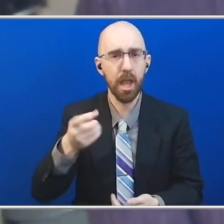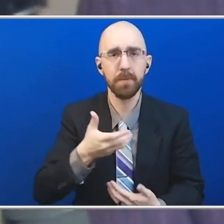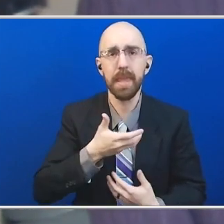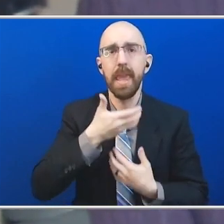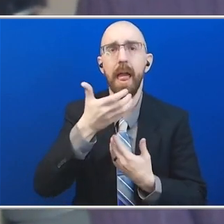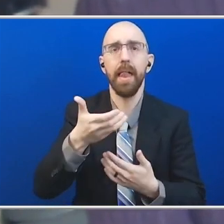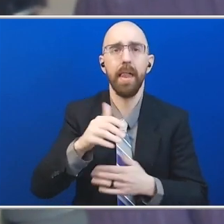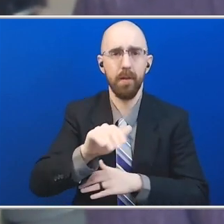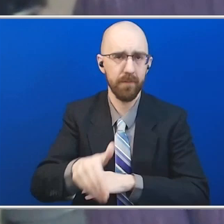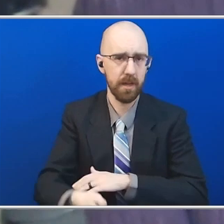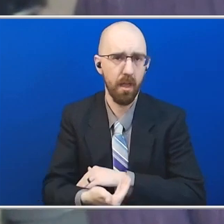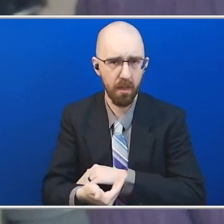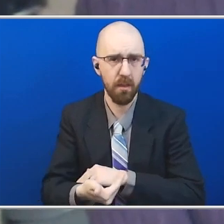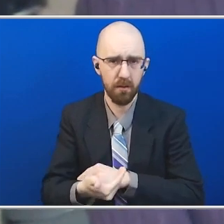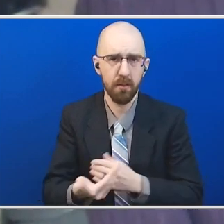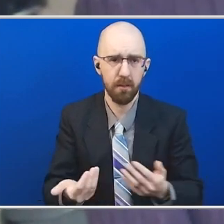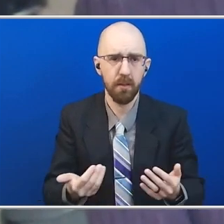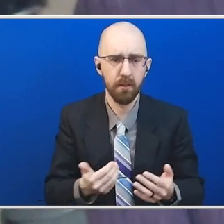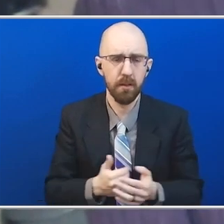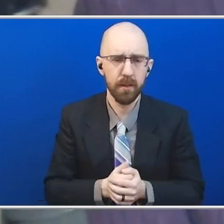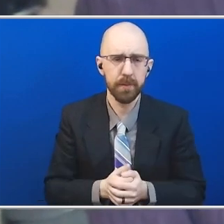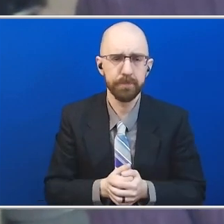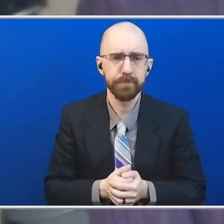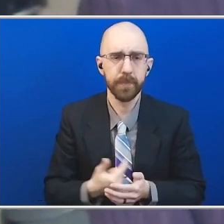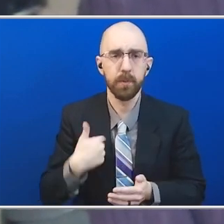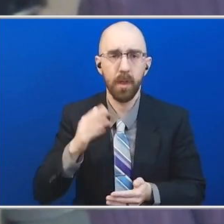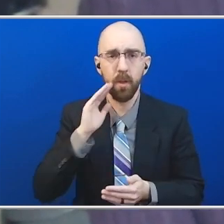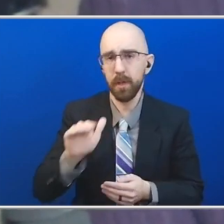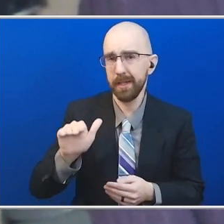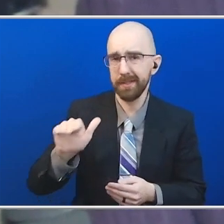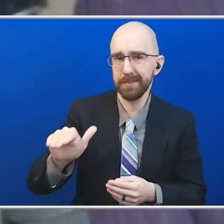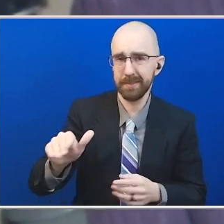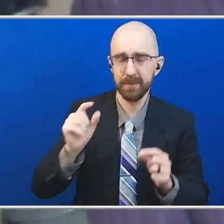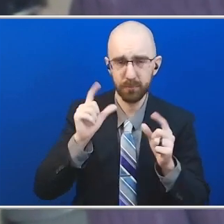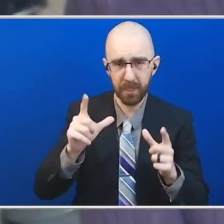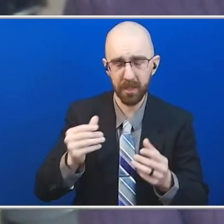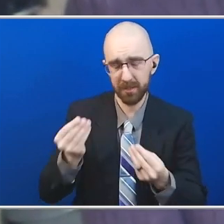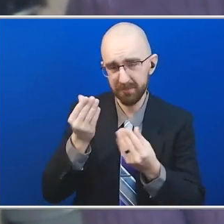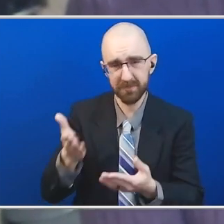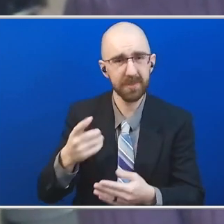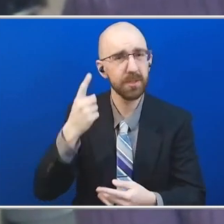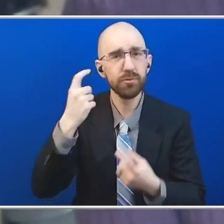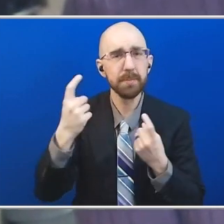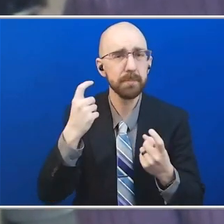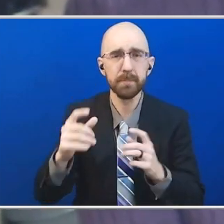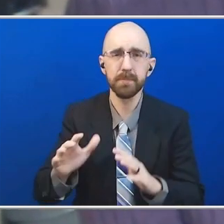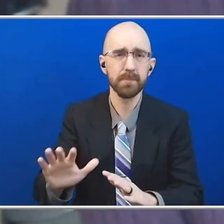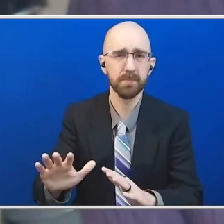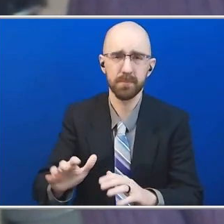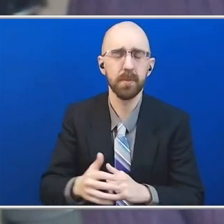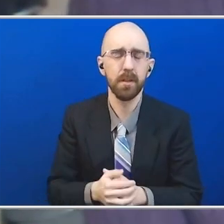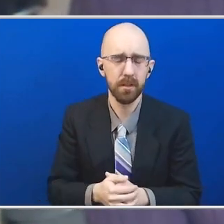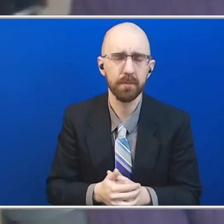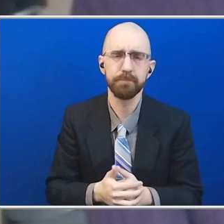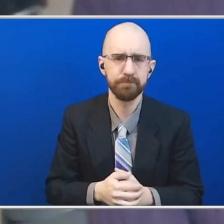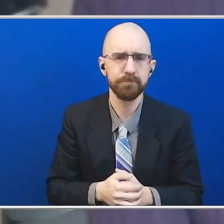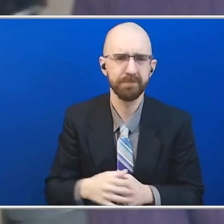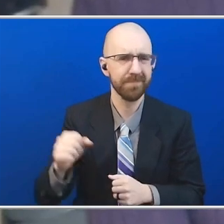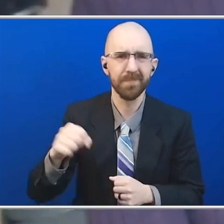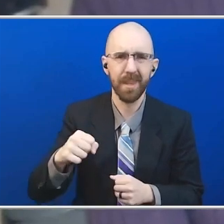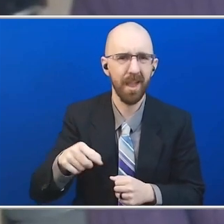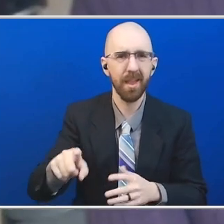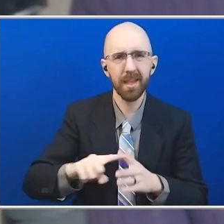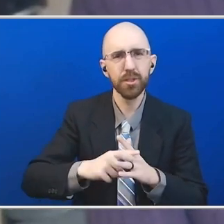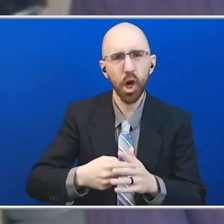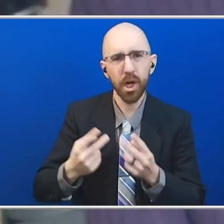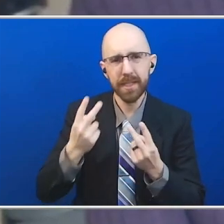night. And so I'd wake him up and tell him he was having a bad dream. But yeah, he started seeing